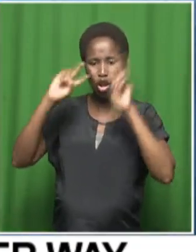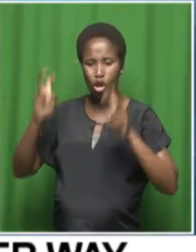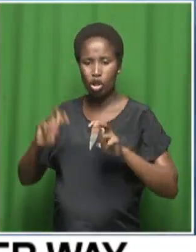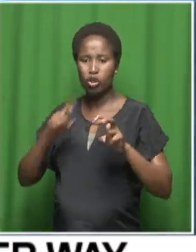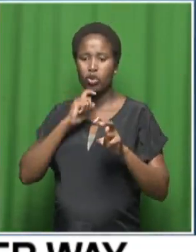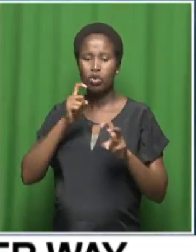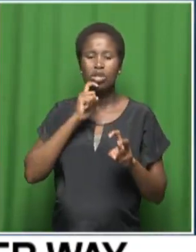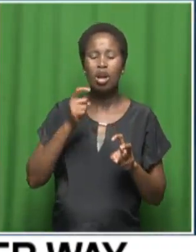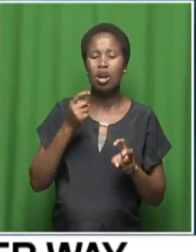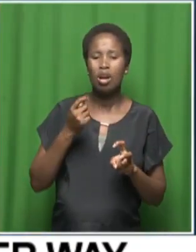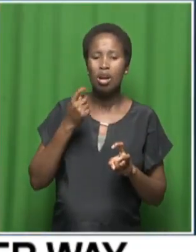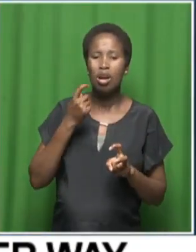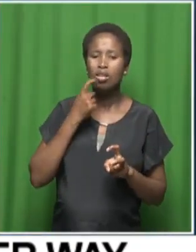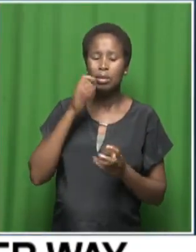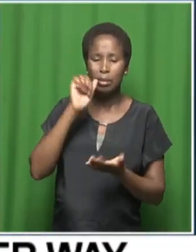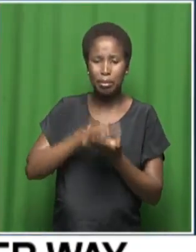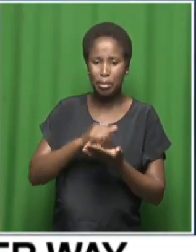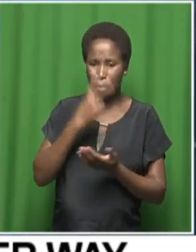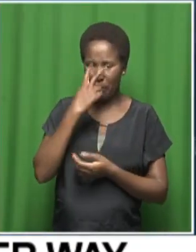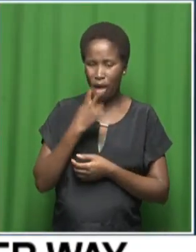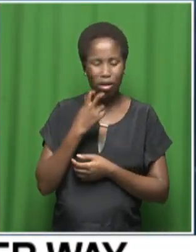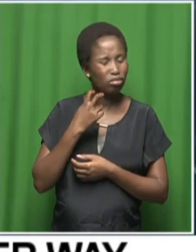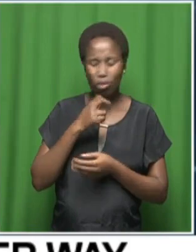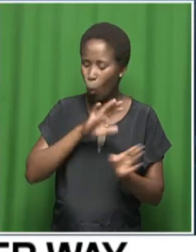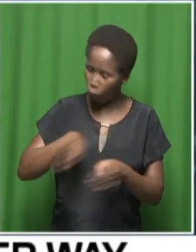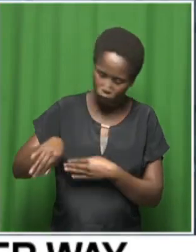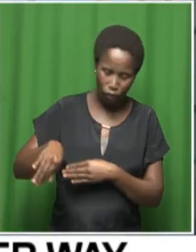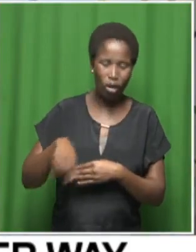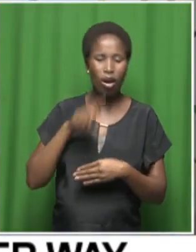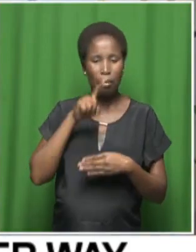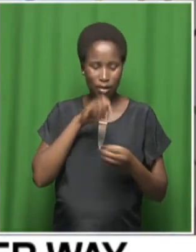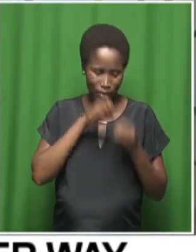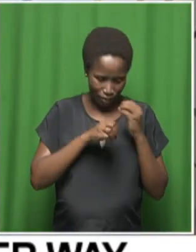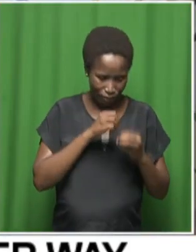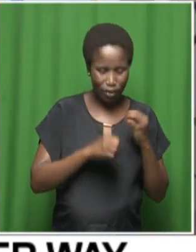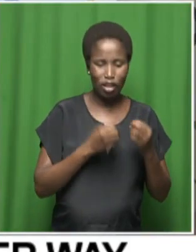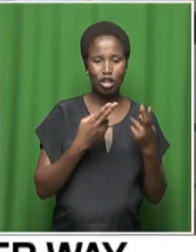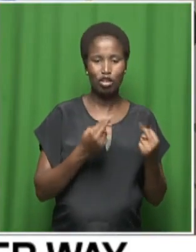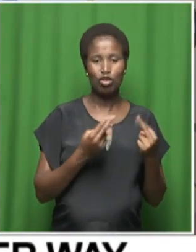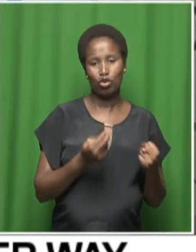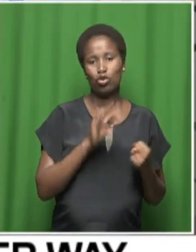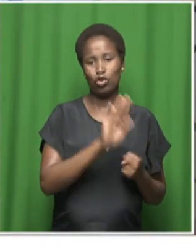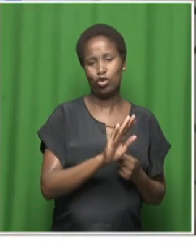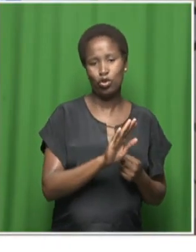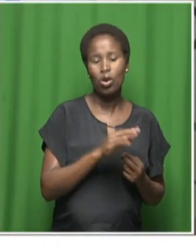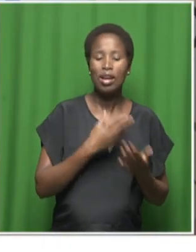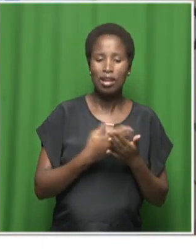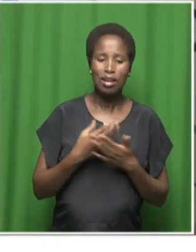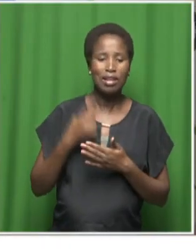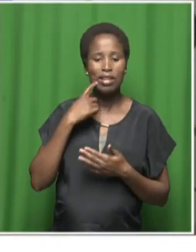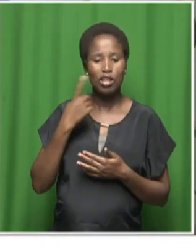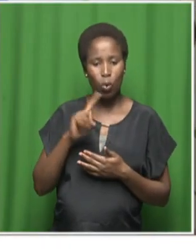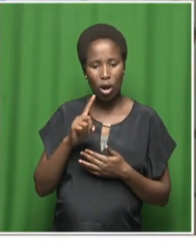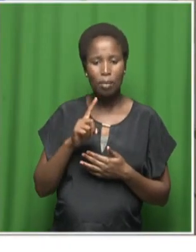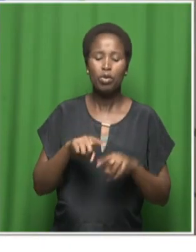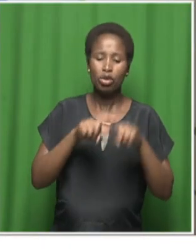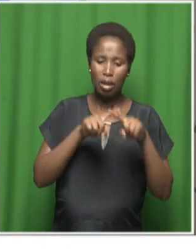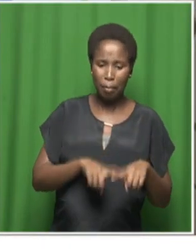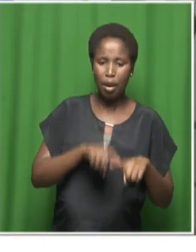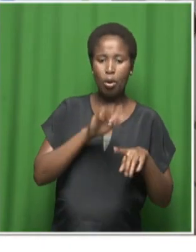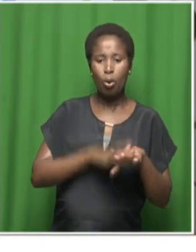coal, unfortunately, in the end. But the speed with which we do that, of course, will be determined by largely our